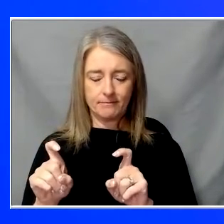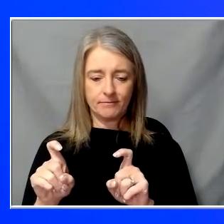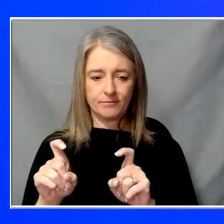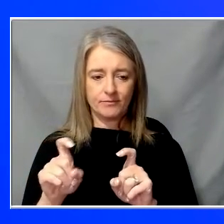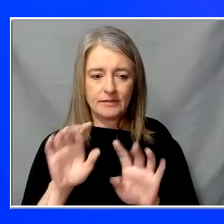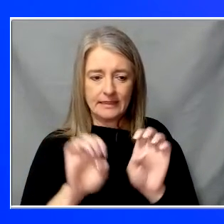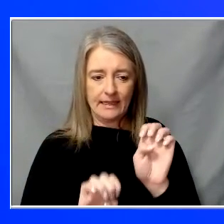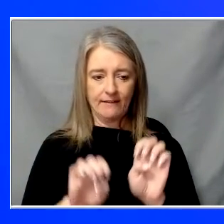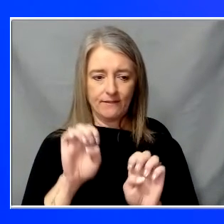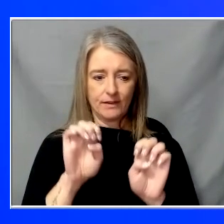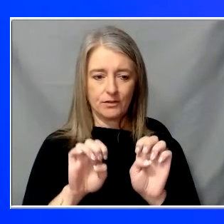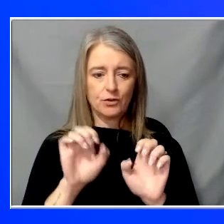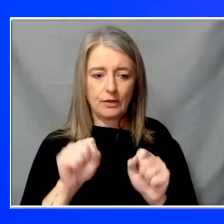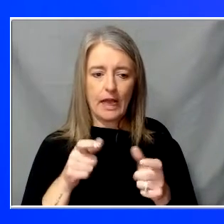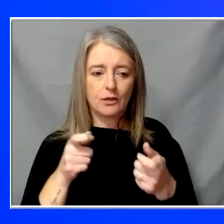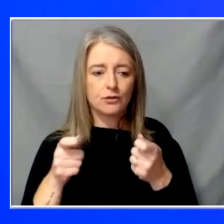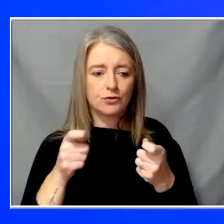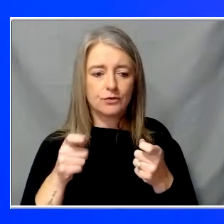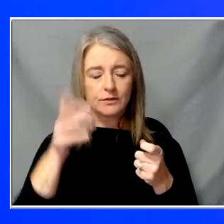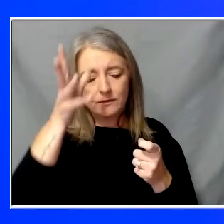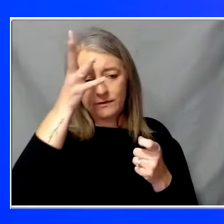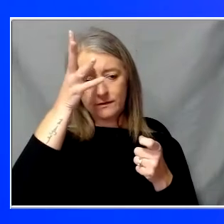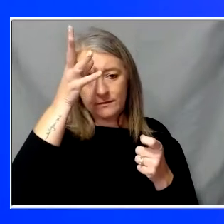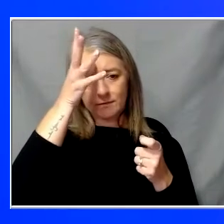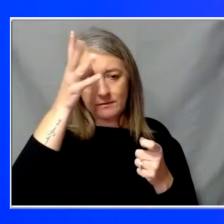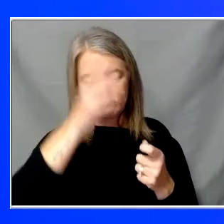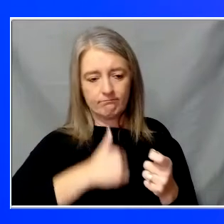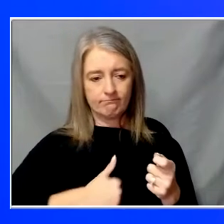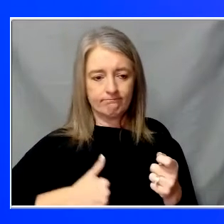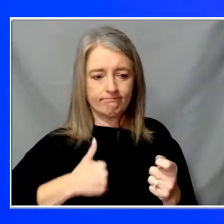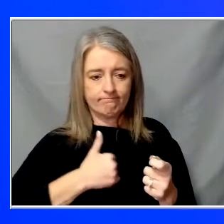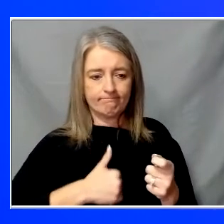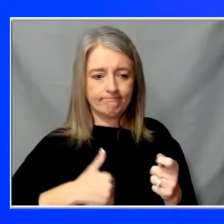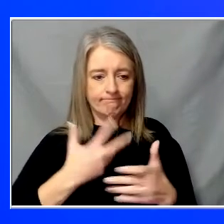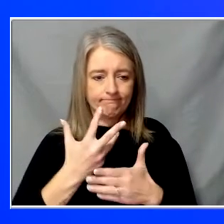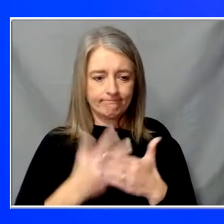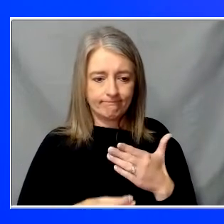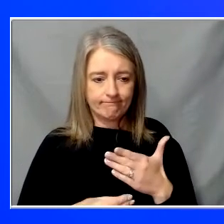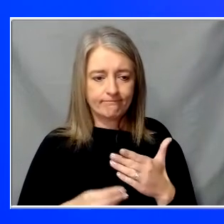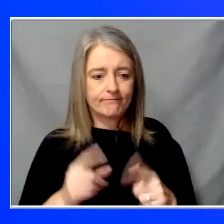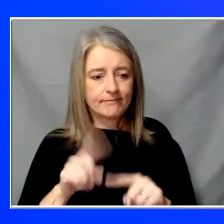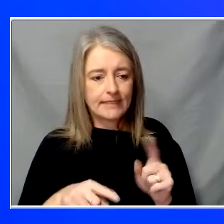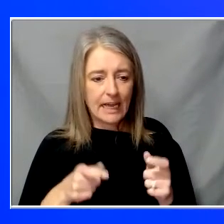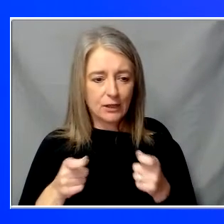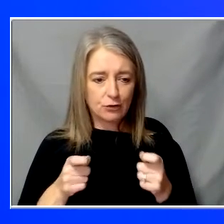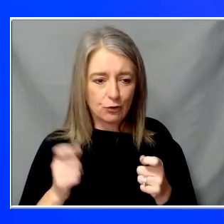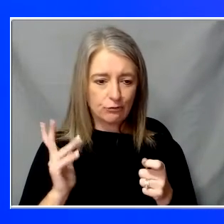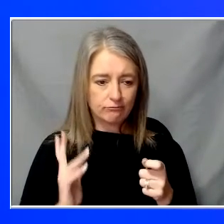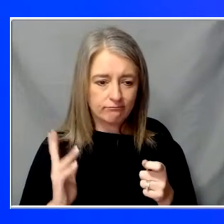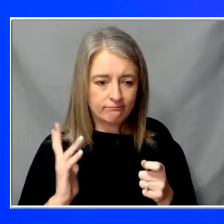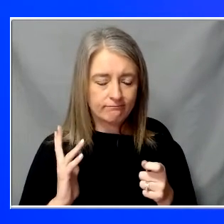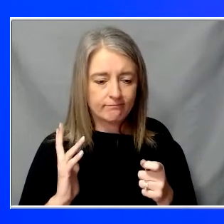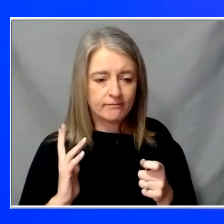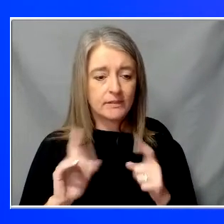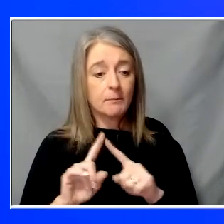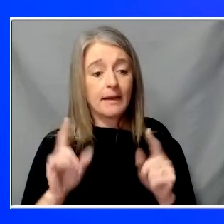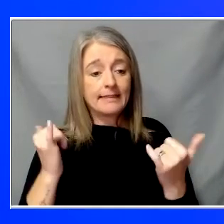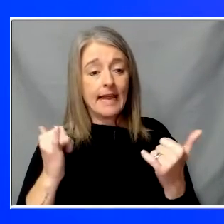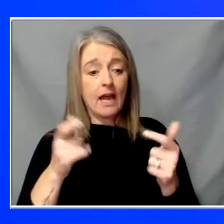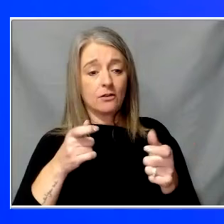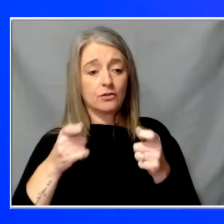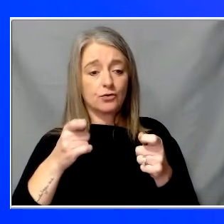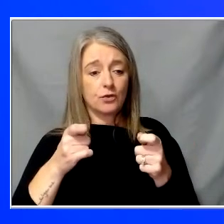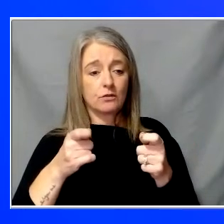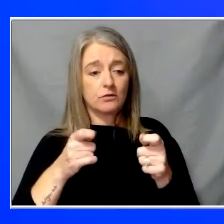That's what you can control. Your father's, I'm sorry for the past, you cannot control, but control the controllable, which is